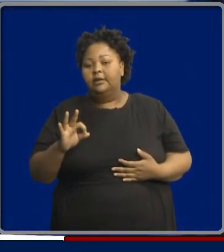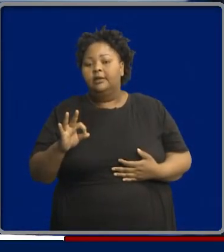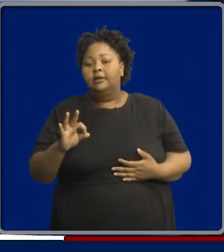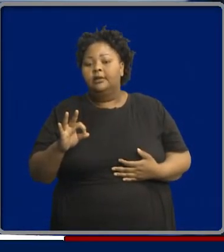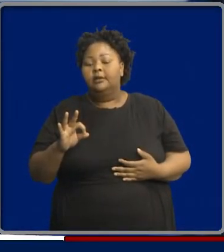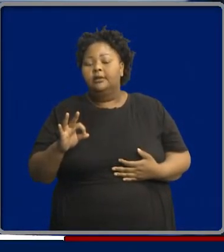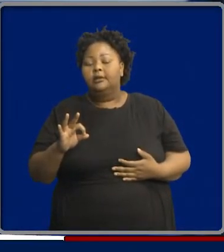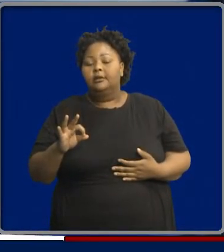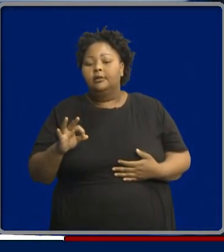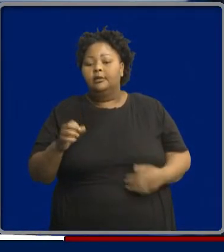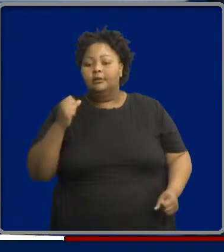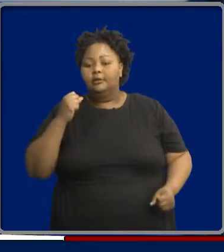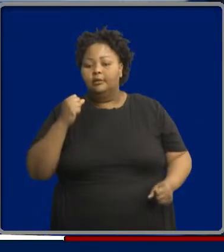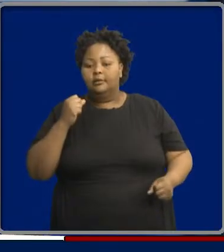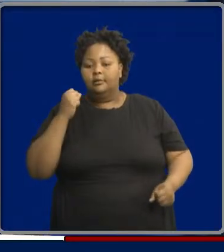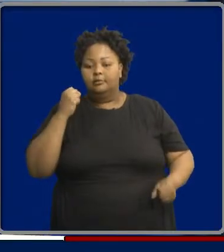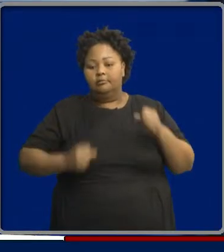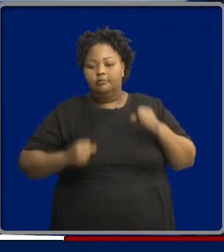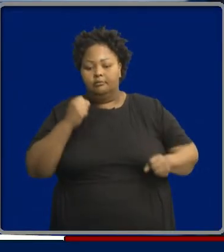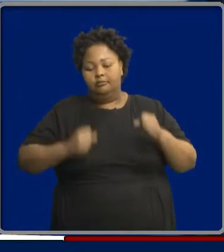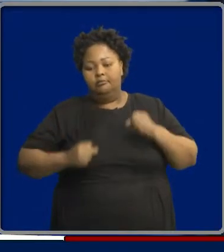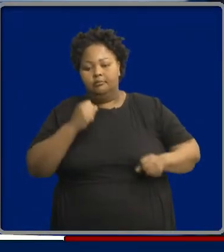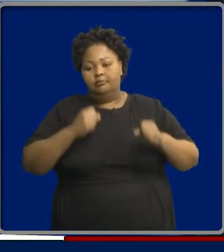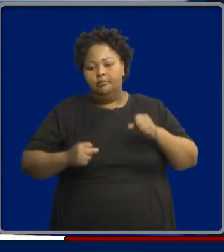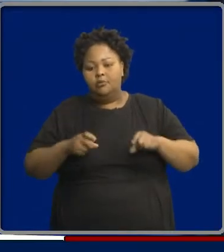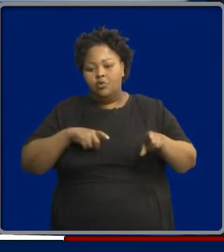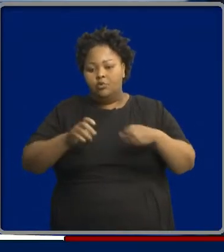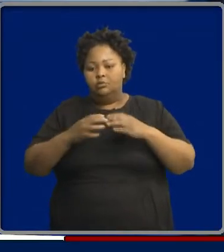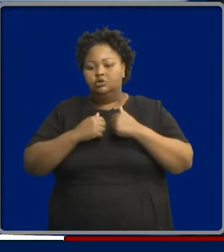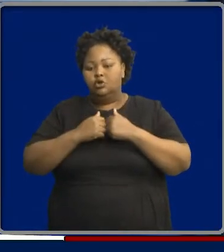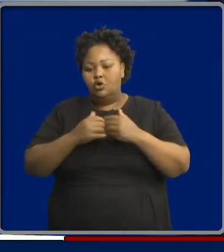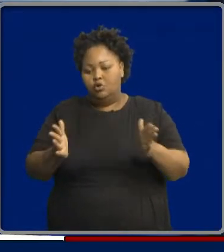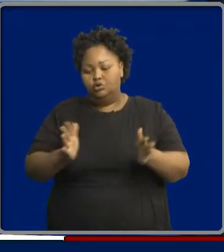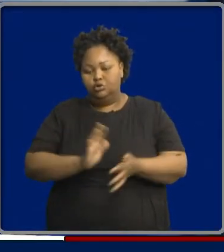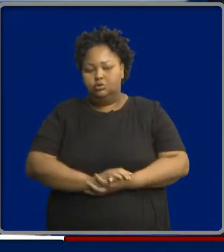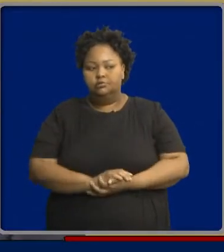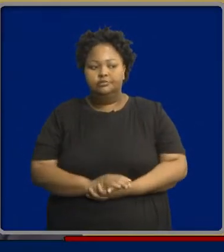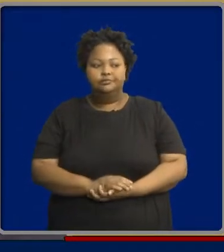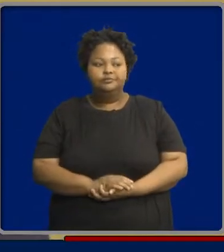on the 9th of August this year. Fabrice Msonera has more on that story.